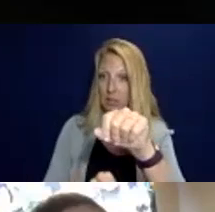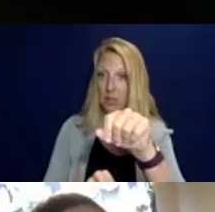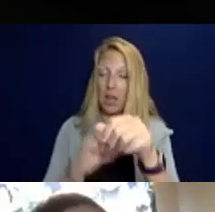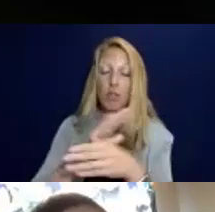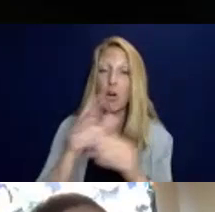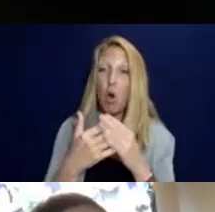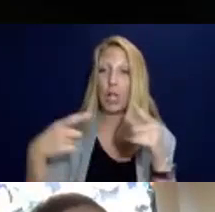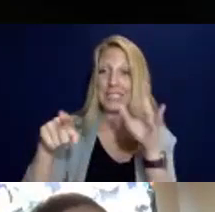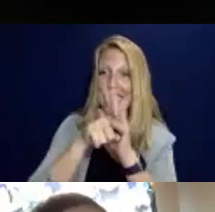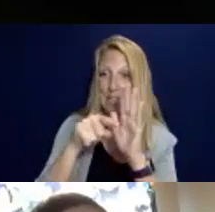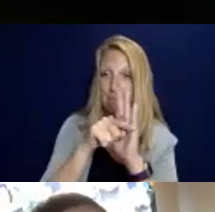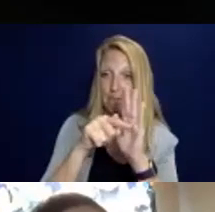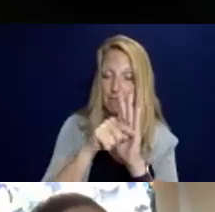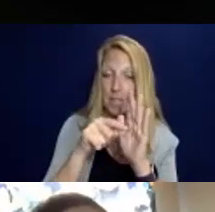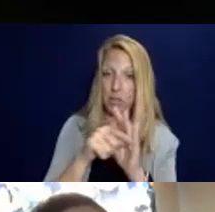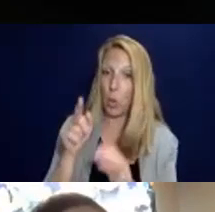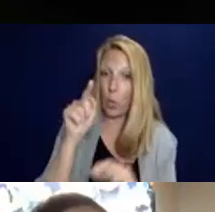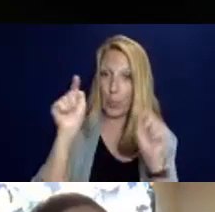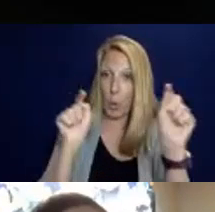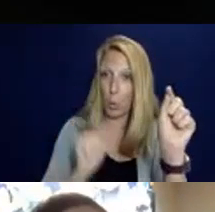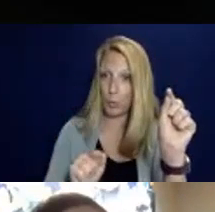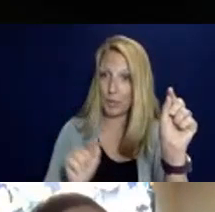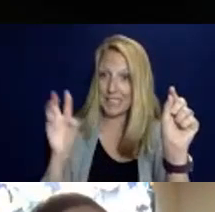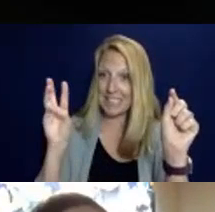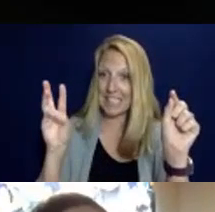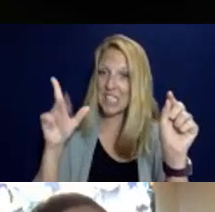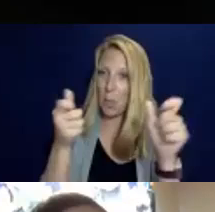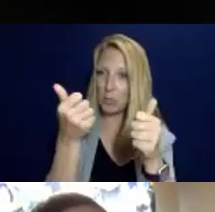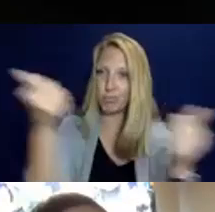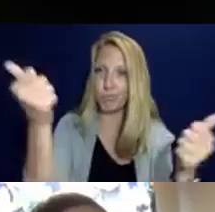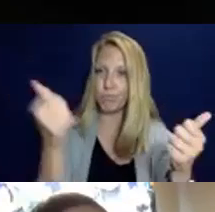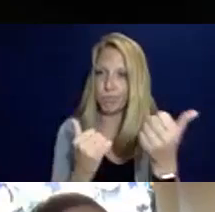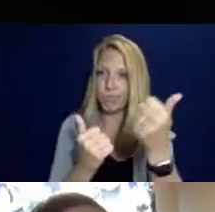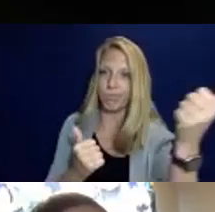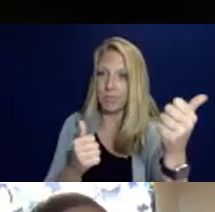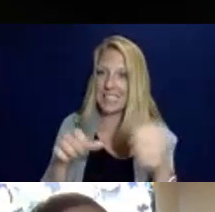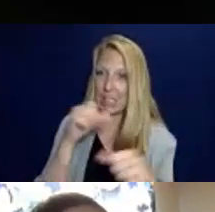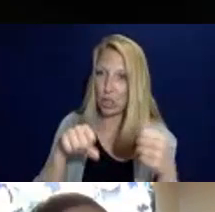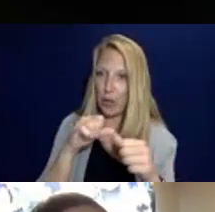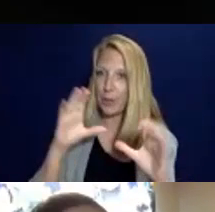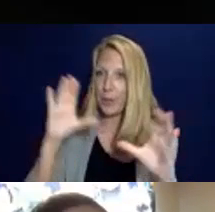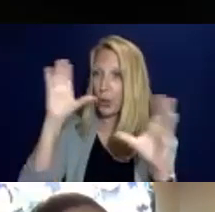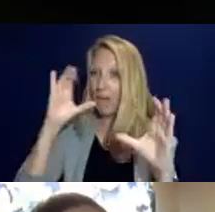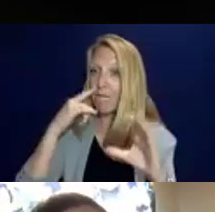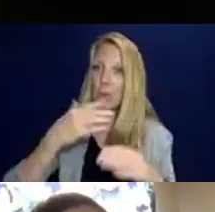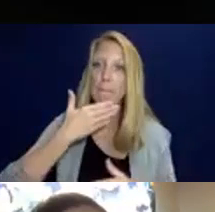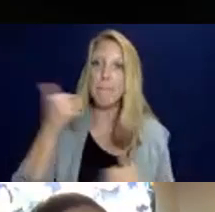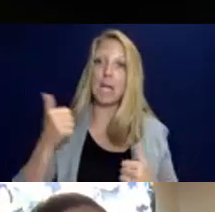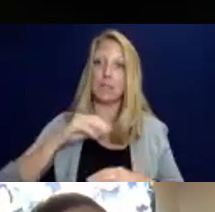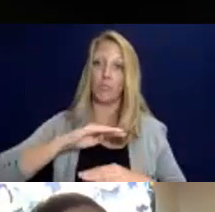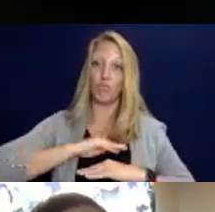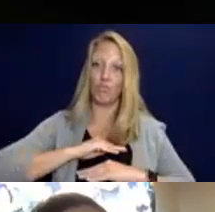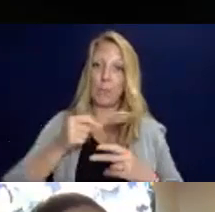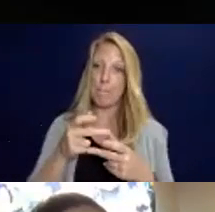okay? And so those 6 want to repel each other and to find the maximum position that they can